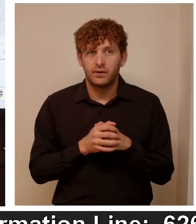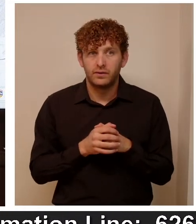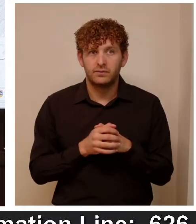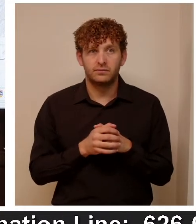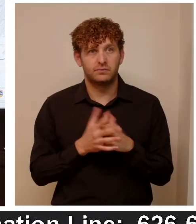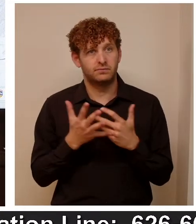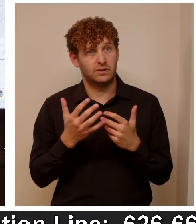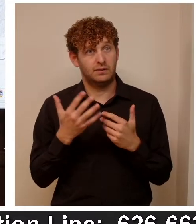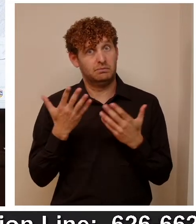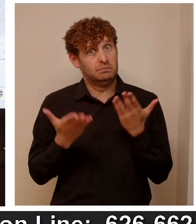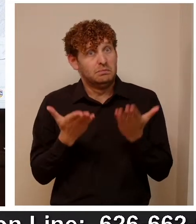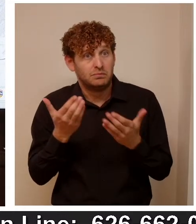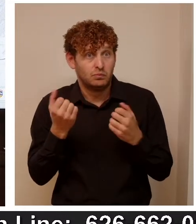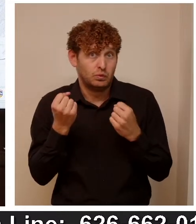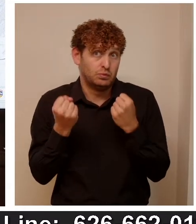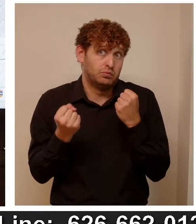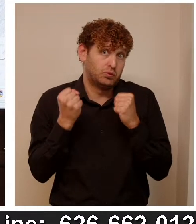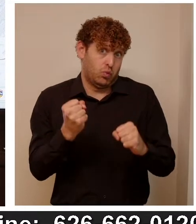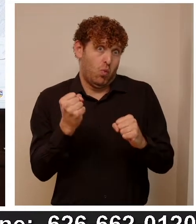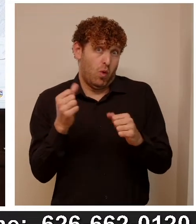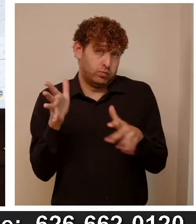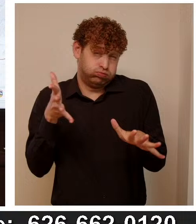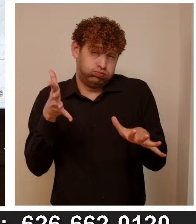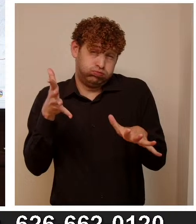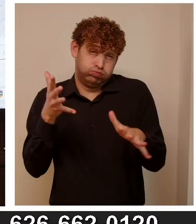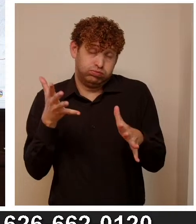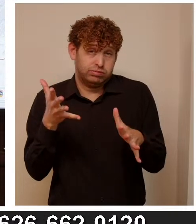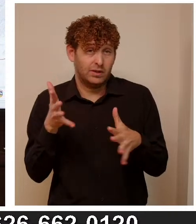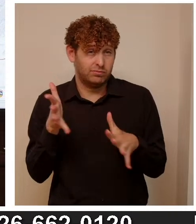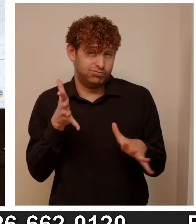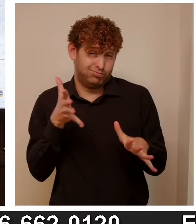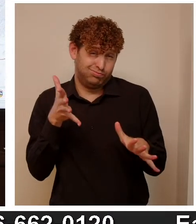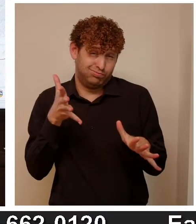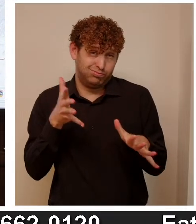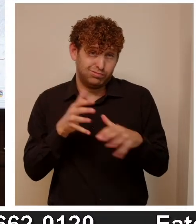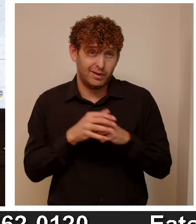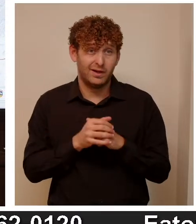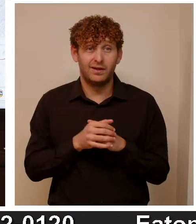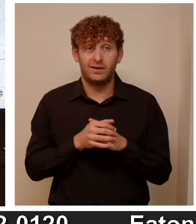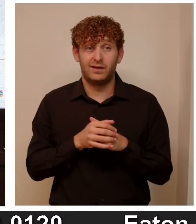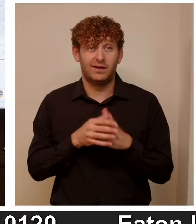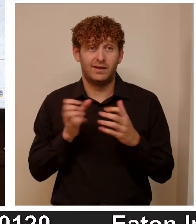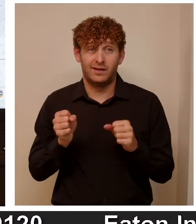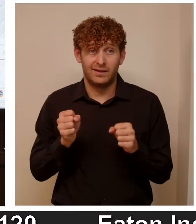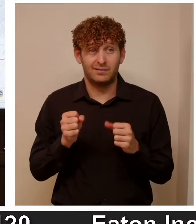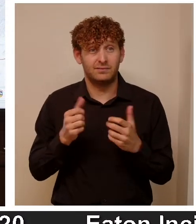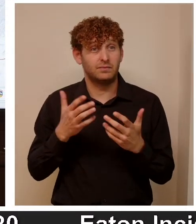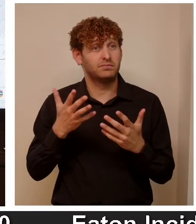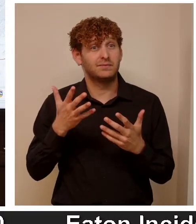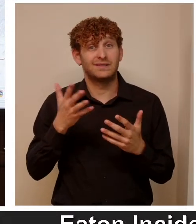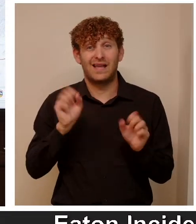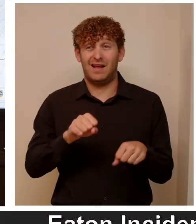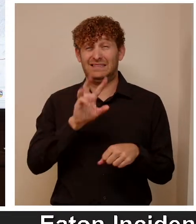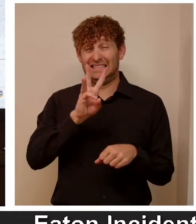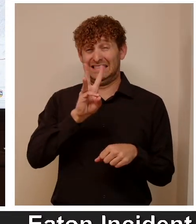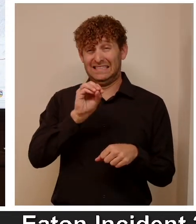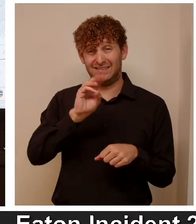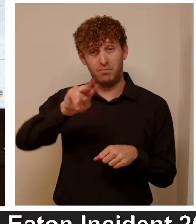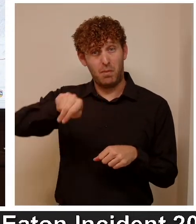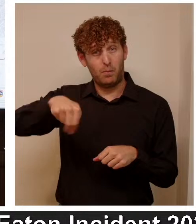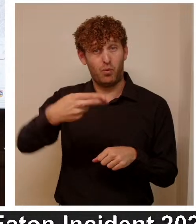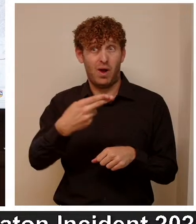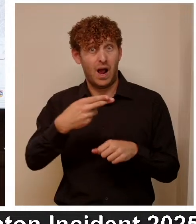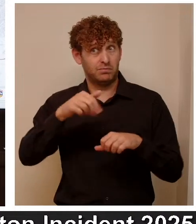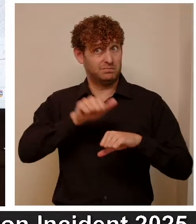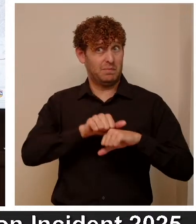kind of event that'll mix winds down more consistently, and then you can get your really strong gusts up top 60 miles an hour or more, with more of gusts of